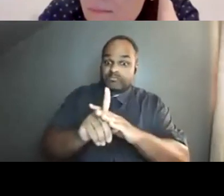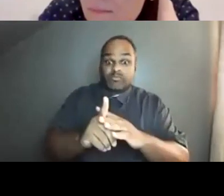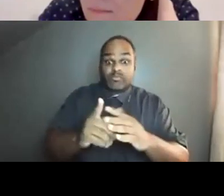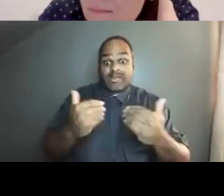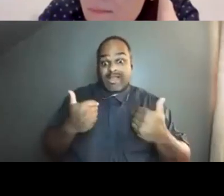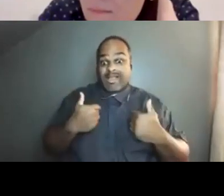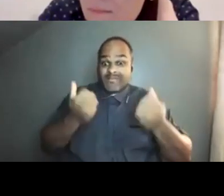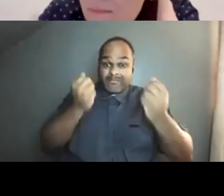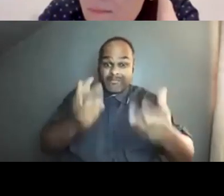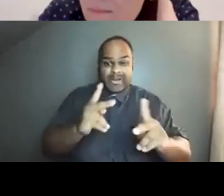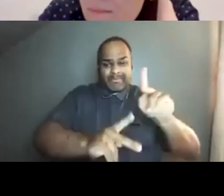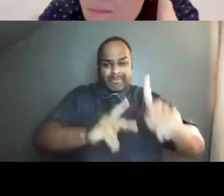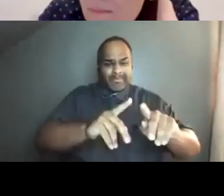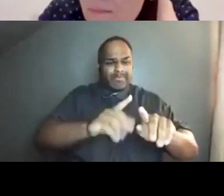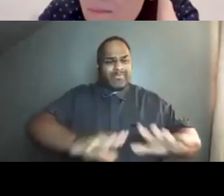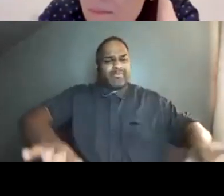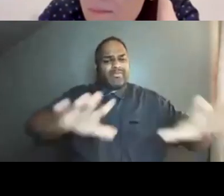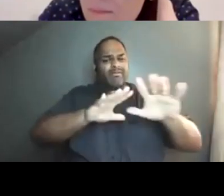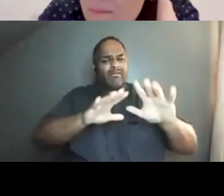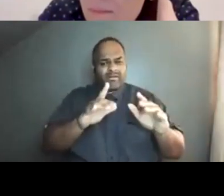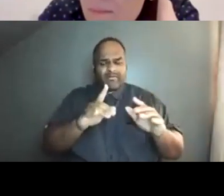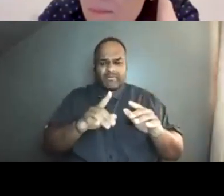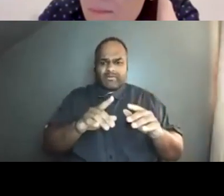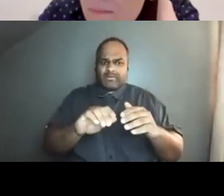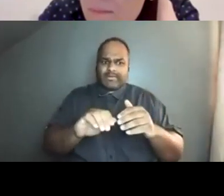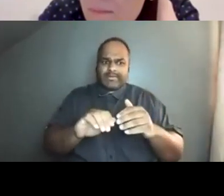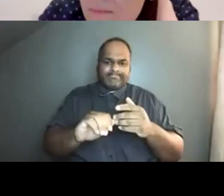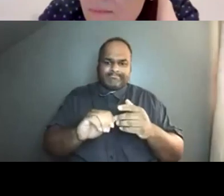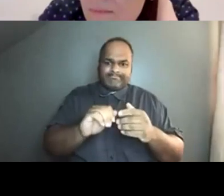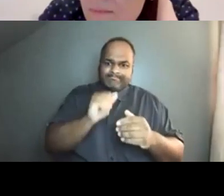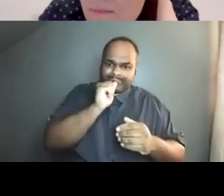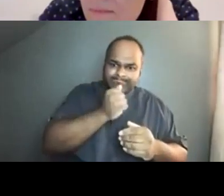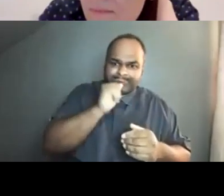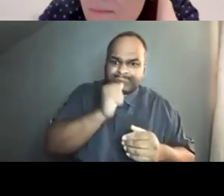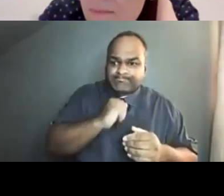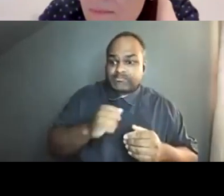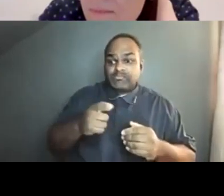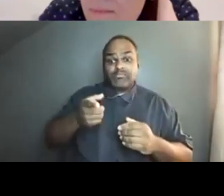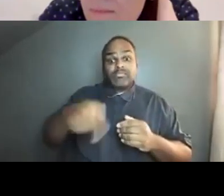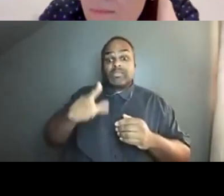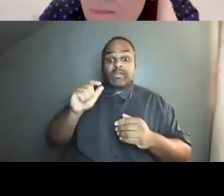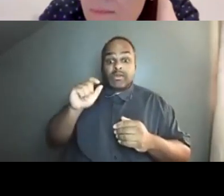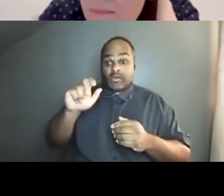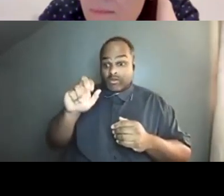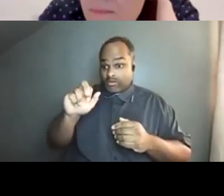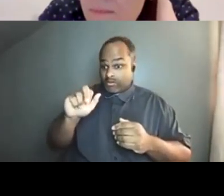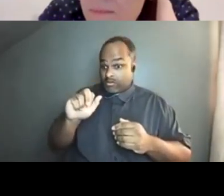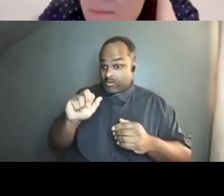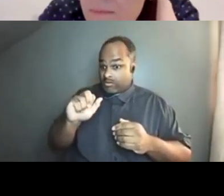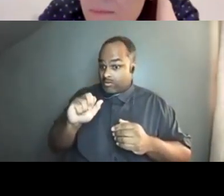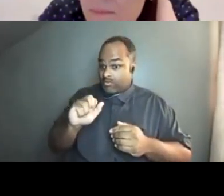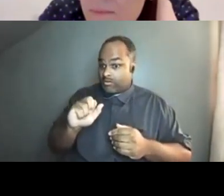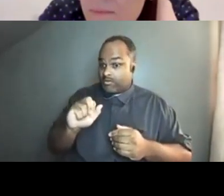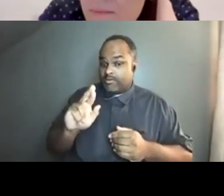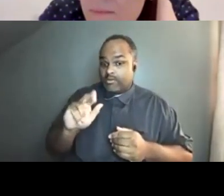peoples with a very difficult fate. And there are those who raise their status as